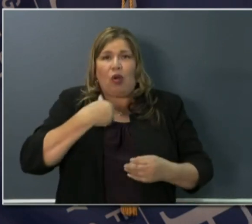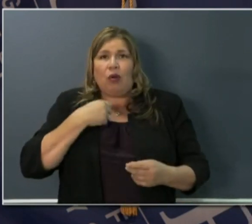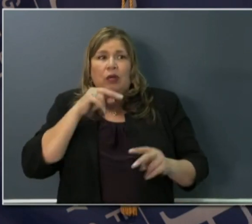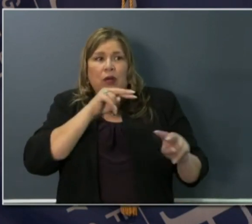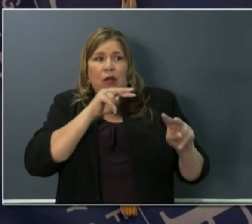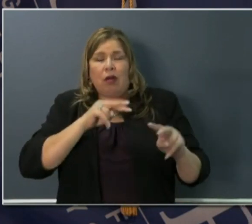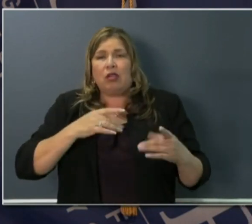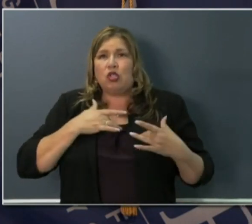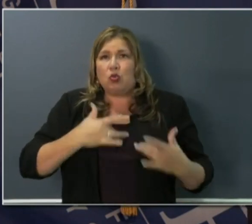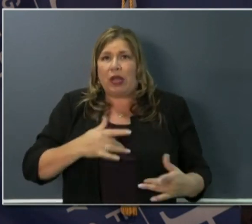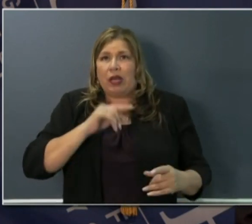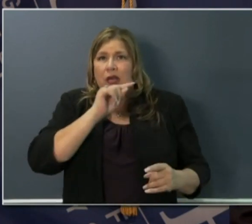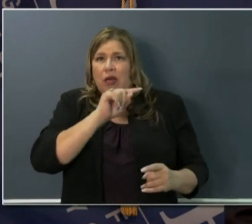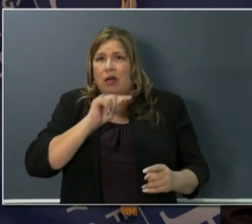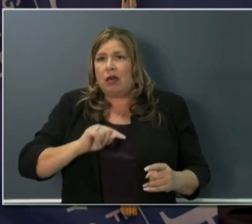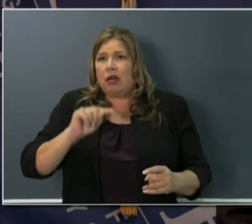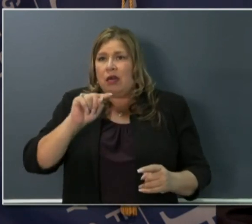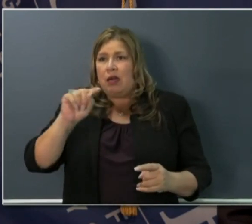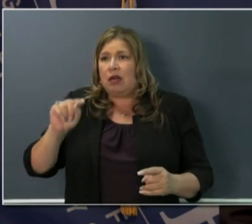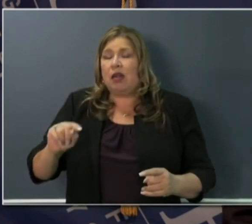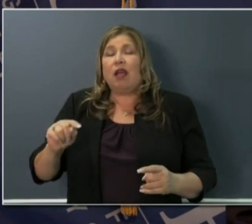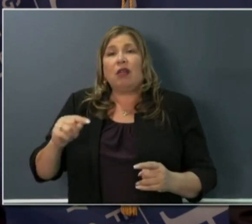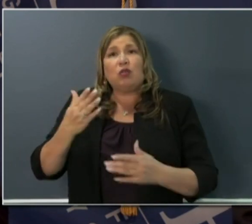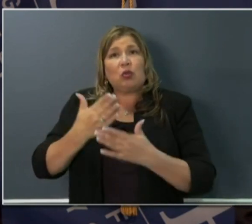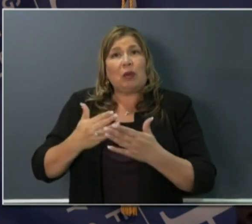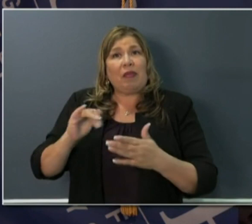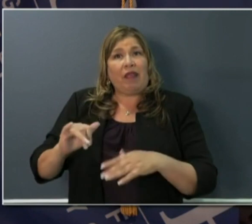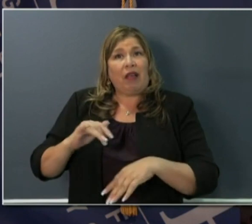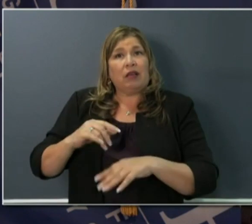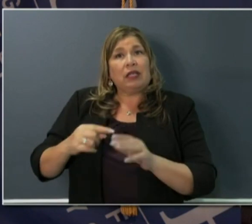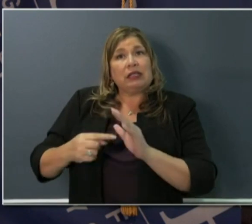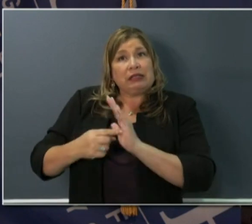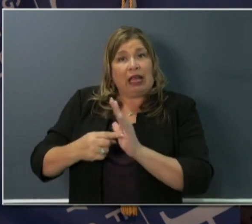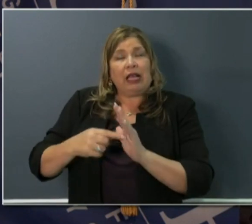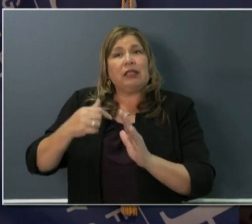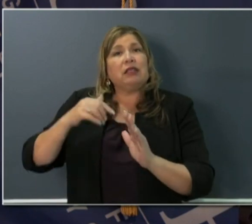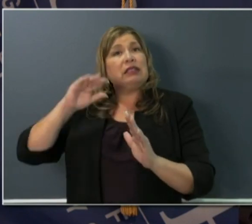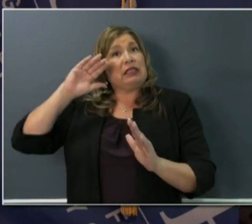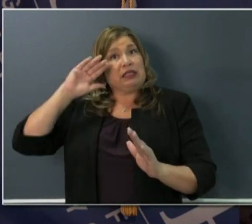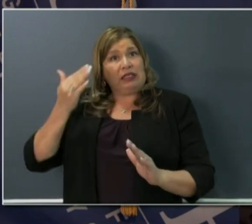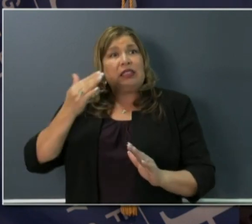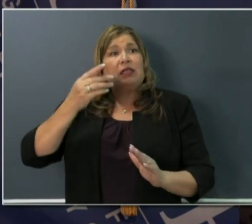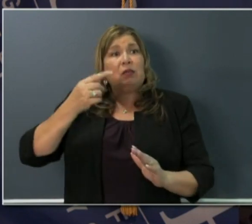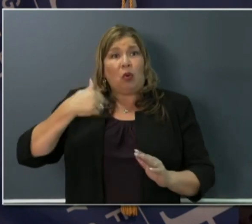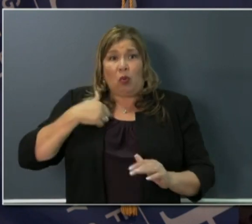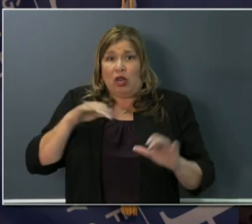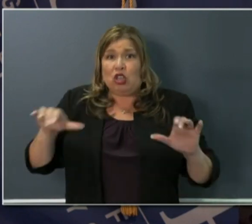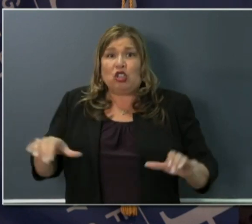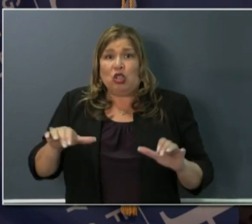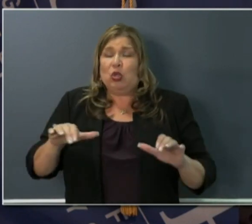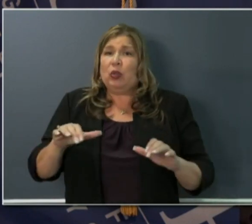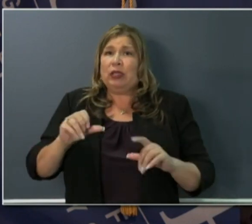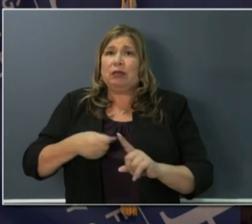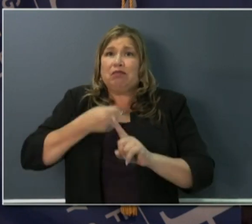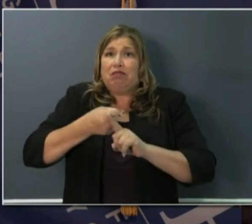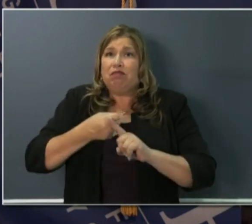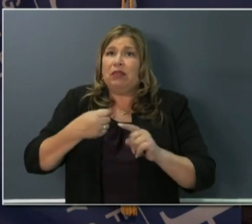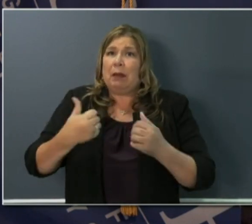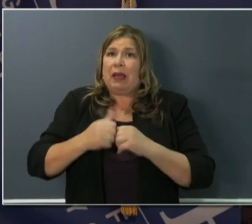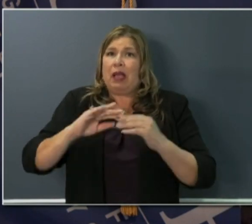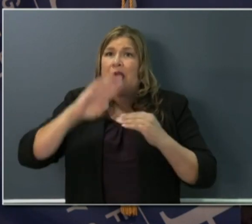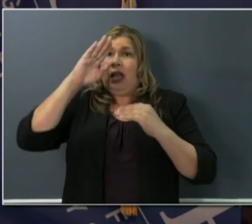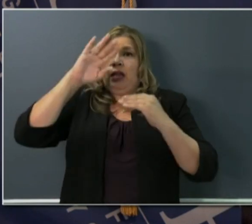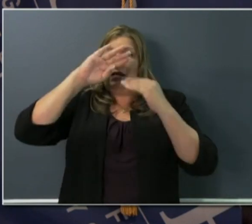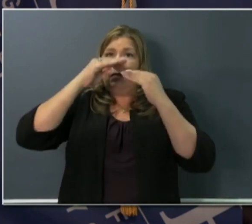governor mentioned that we have early signs that some of those efforts are making a difference. And we believe that's true in certain pockets